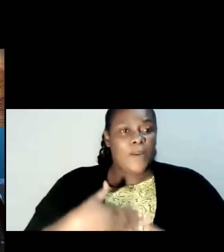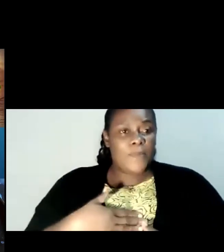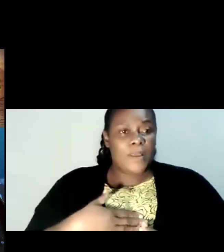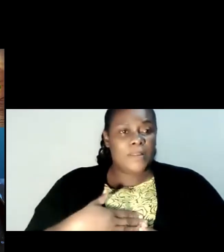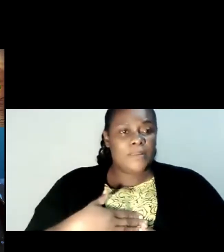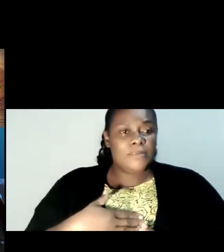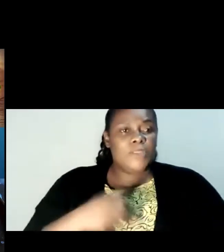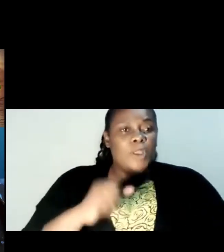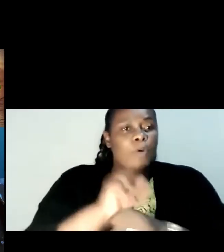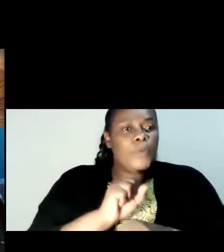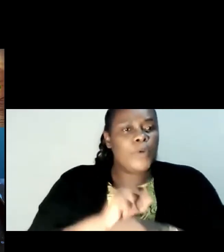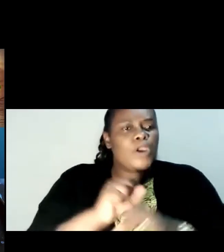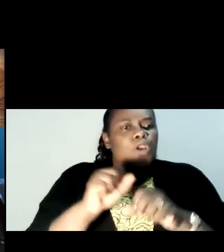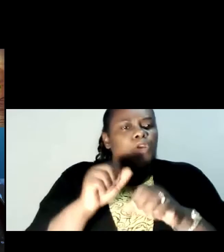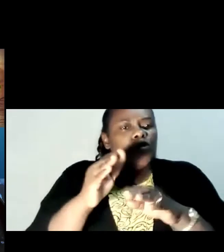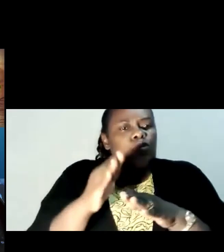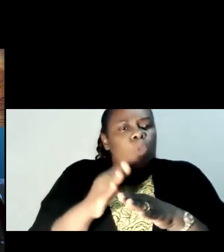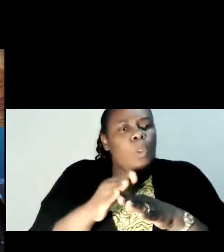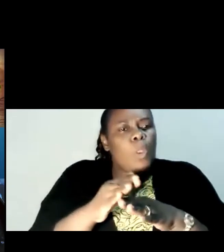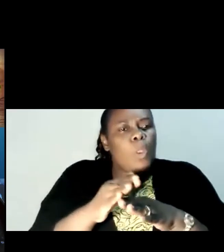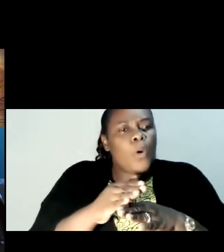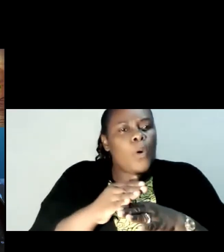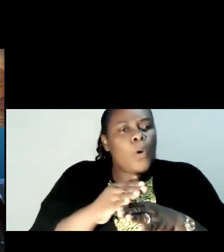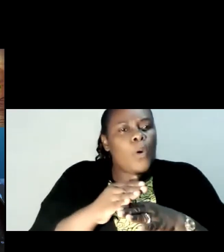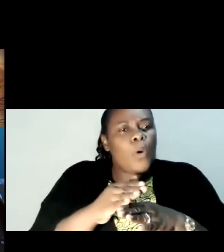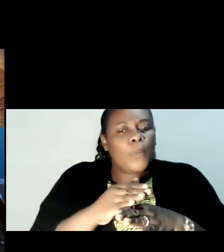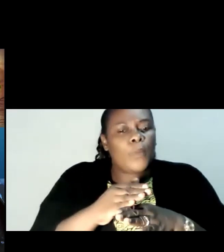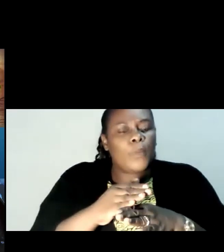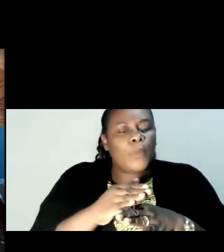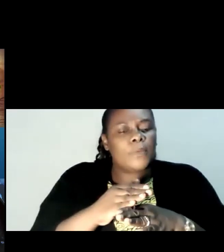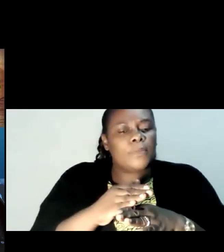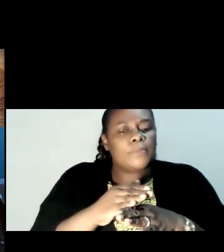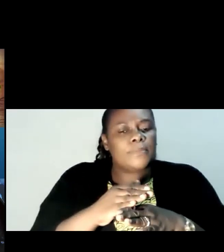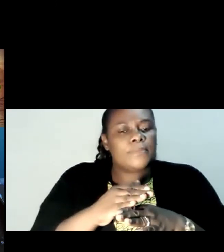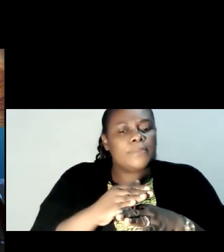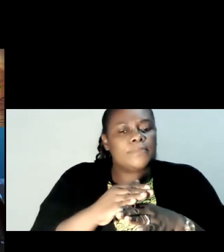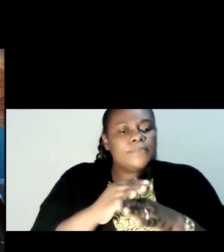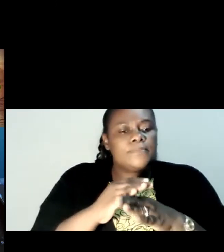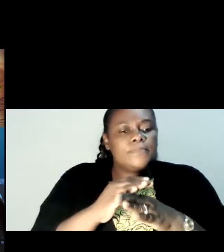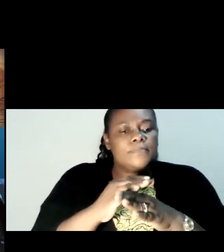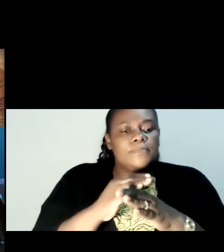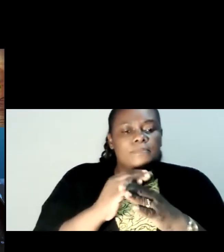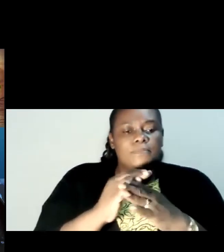we eat, which gets into our blood, out of the blood and into